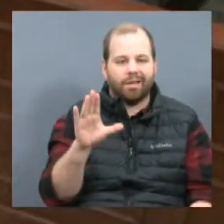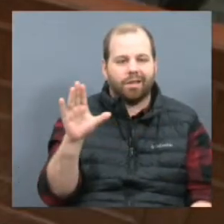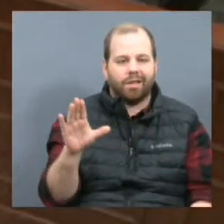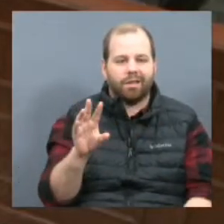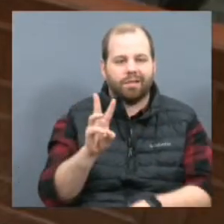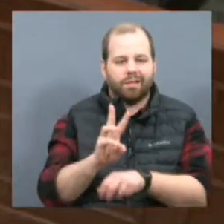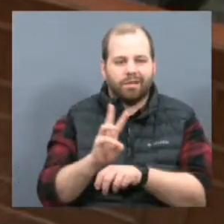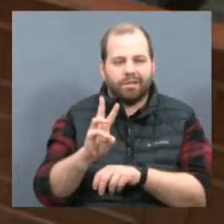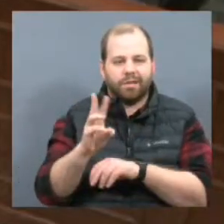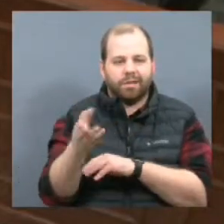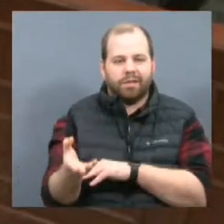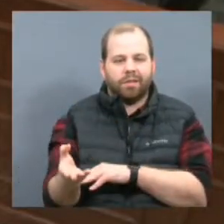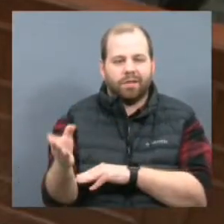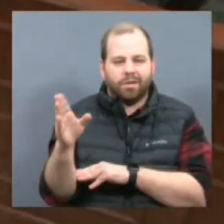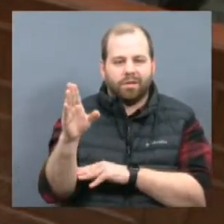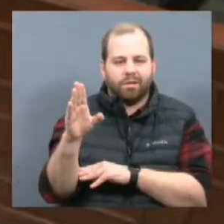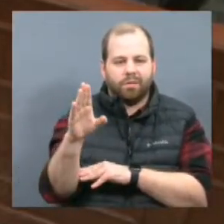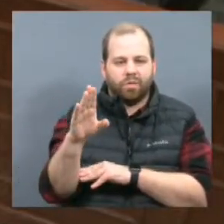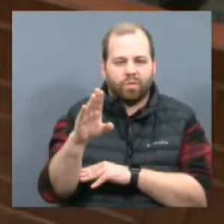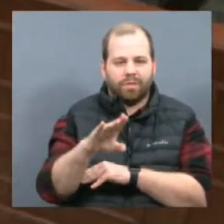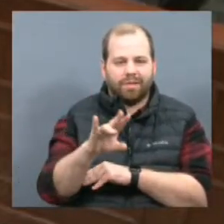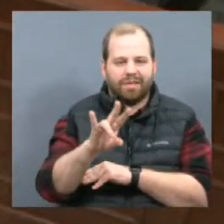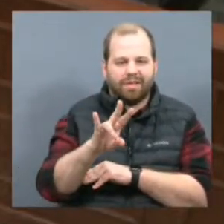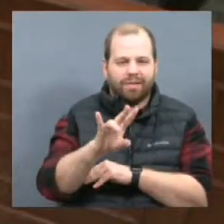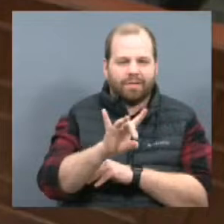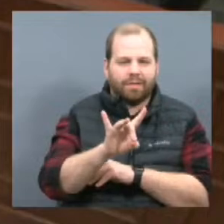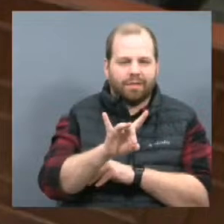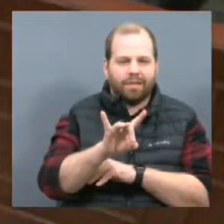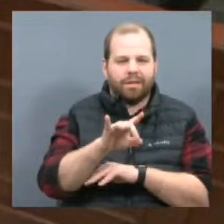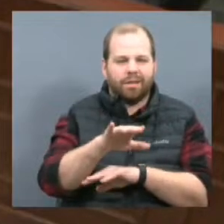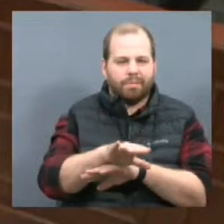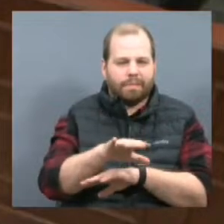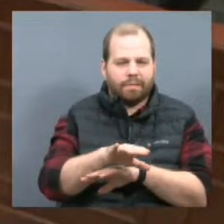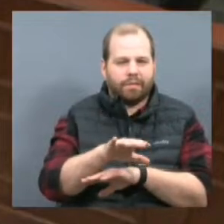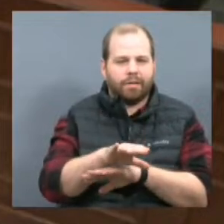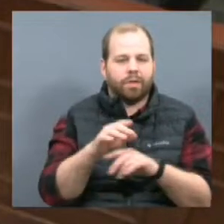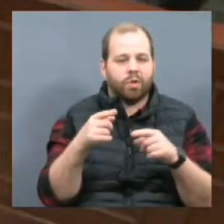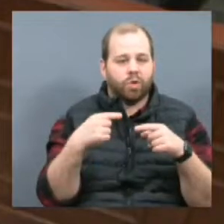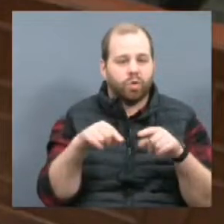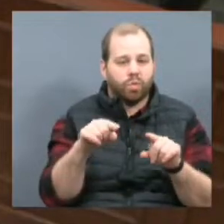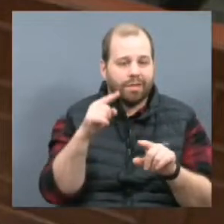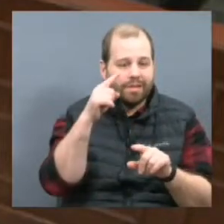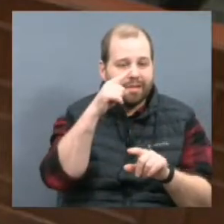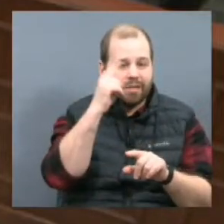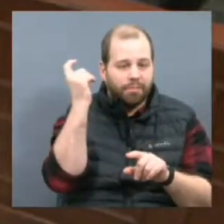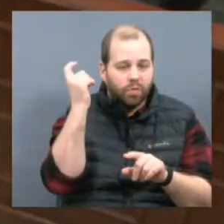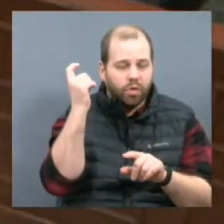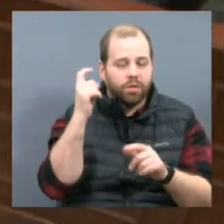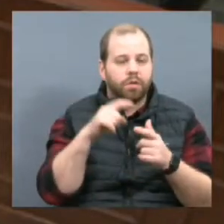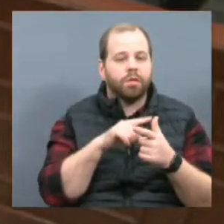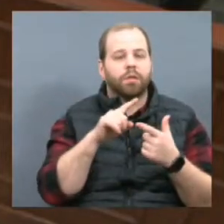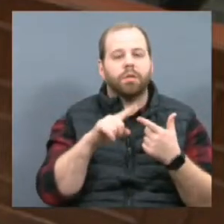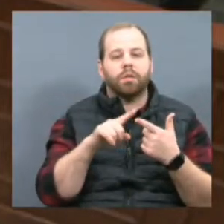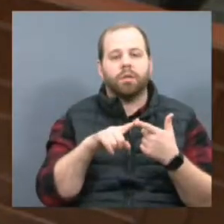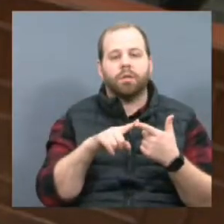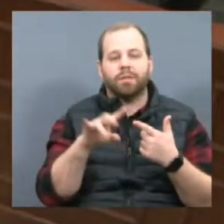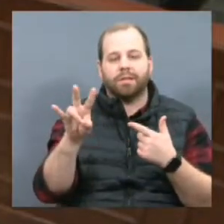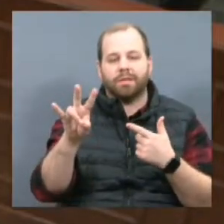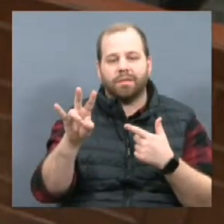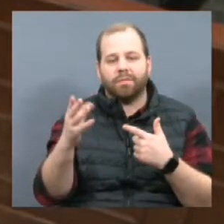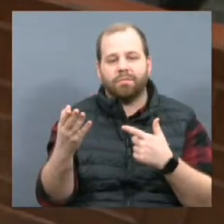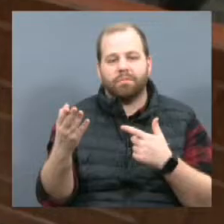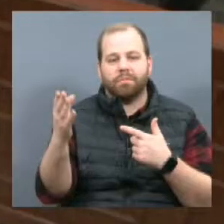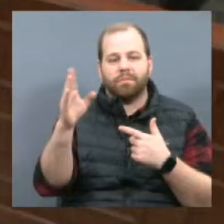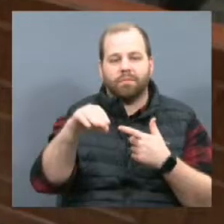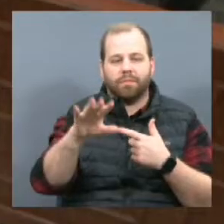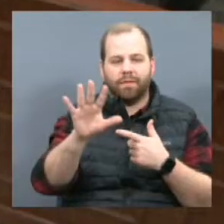6 a.m. to 7 or 8 p.m. during the summer months, and 7 a.m. to 5 p.m.